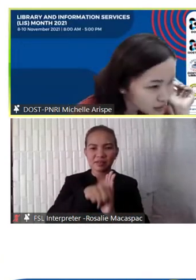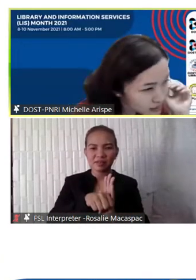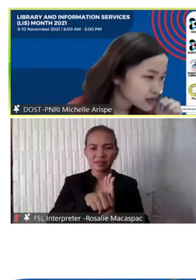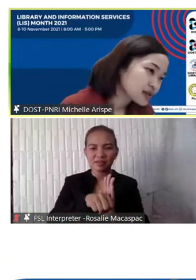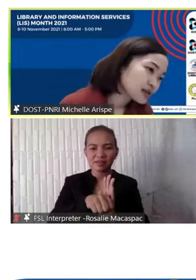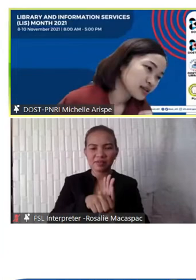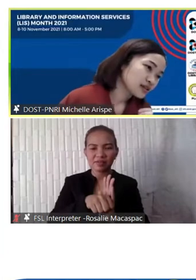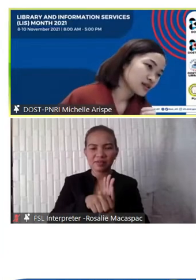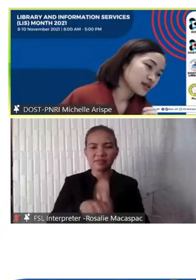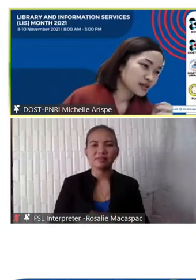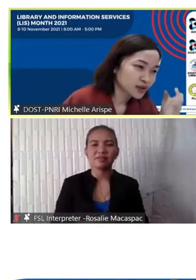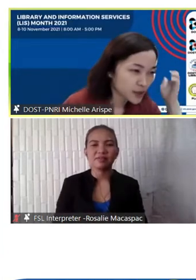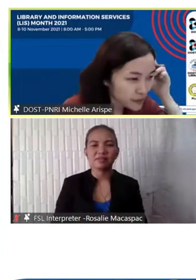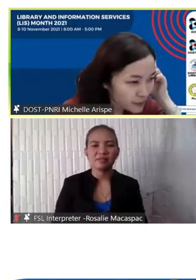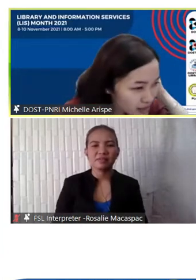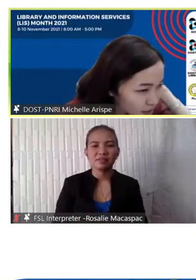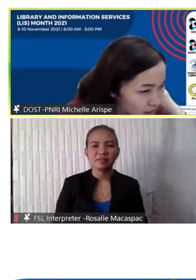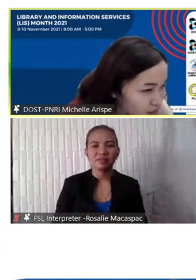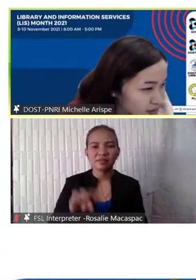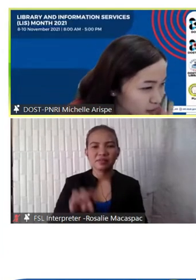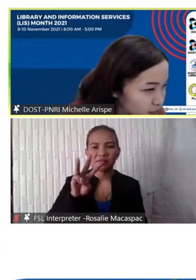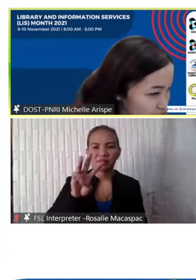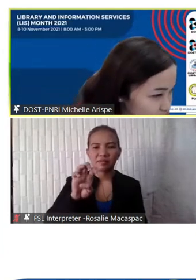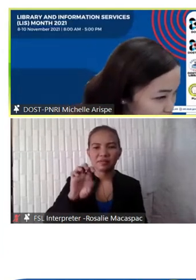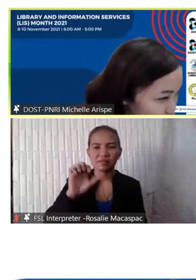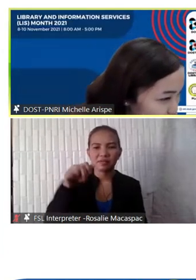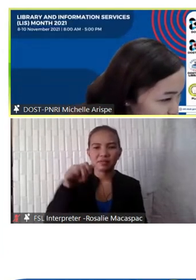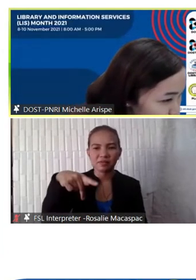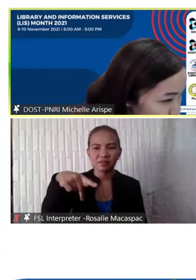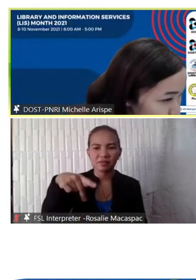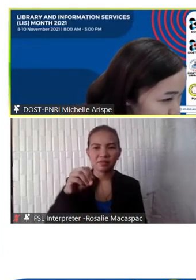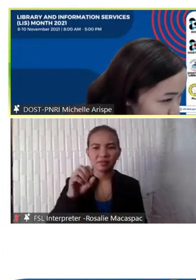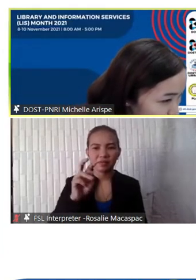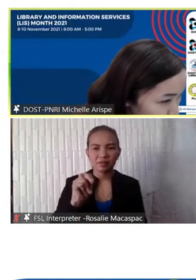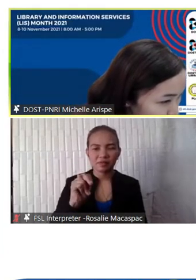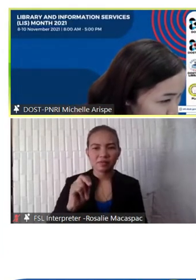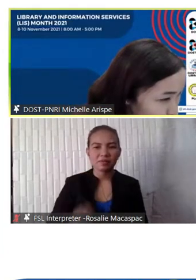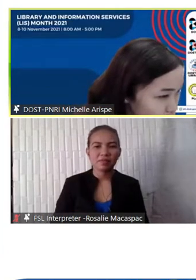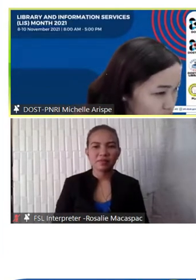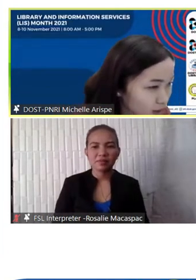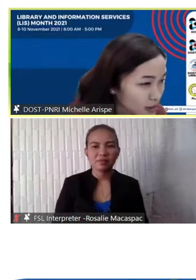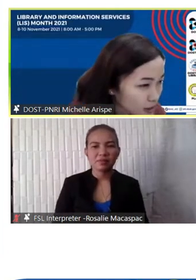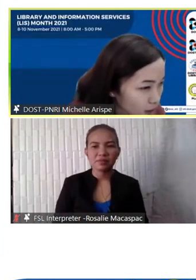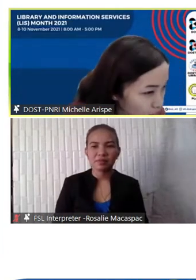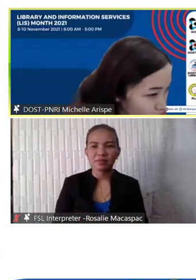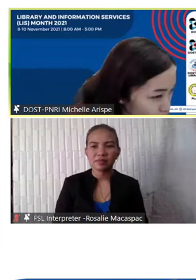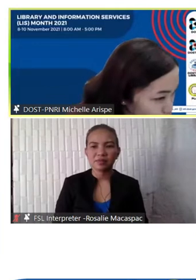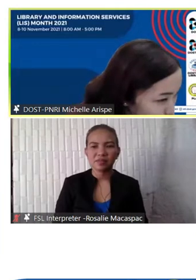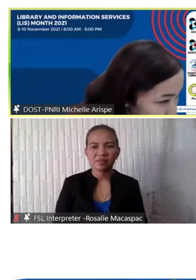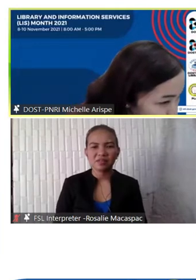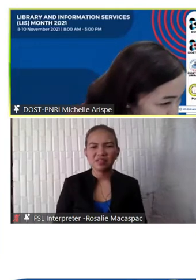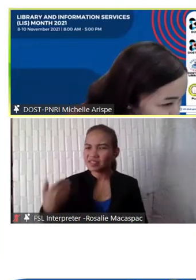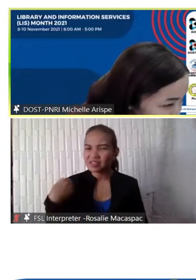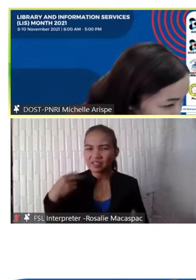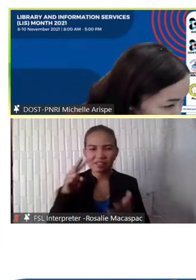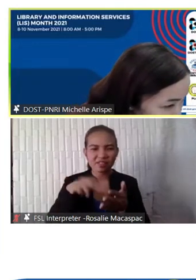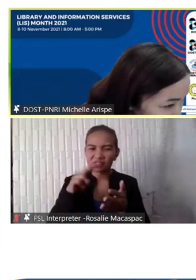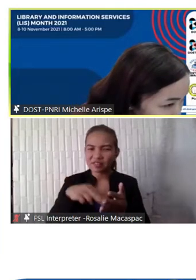Weapon. Hindi ko na mabasa. Bilis ng galaw. Explosion, destruction.